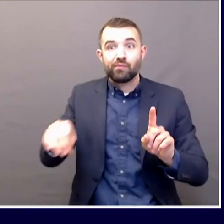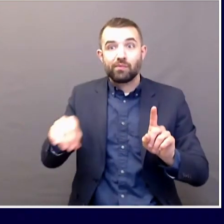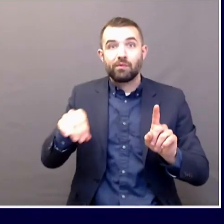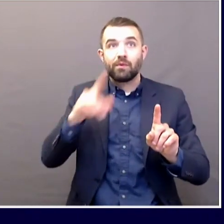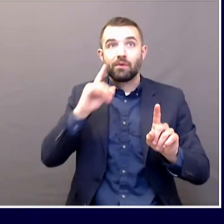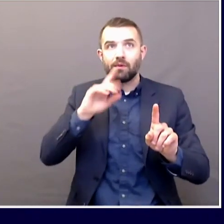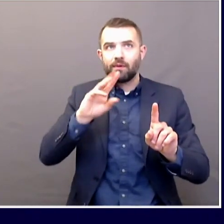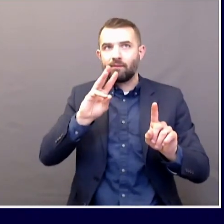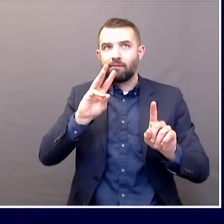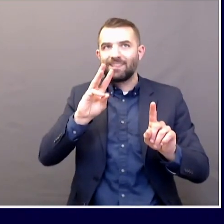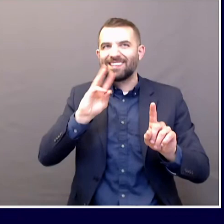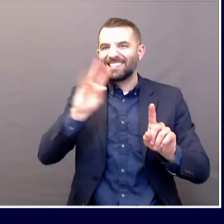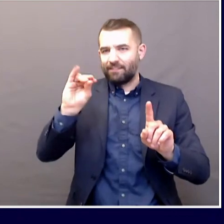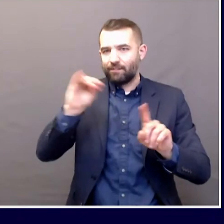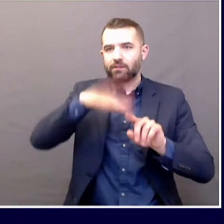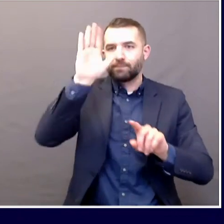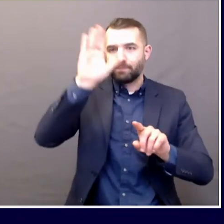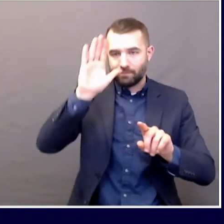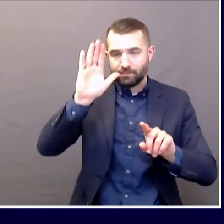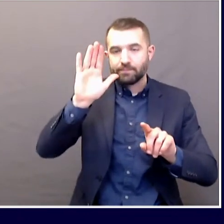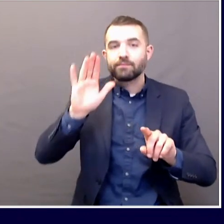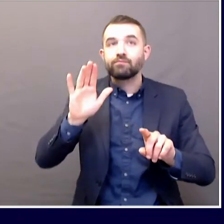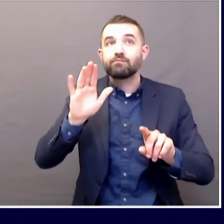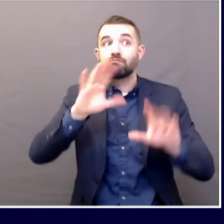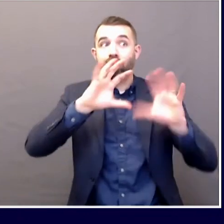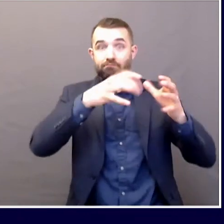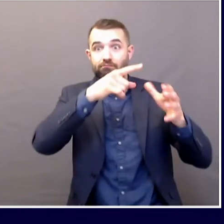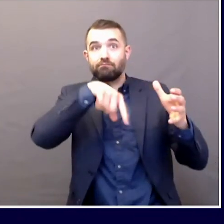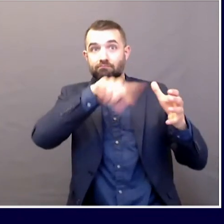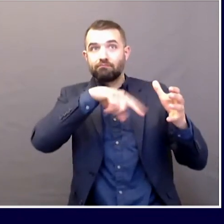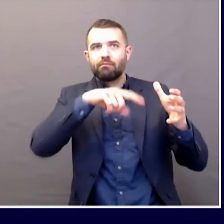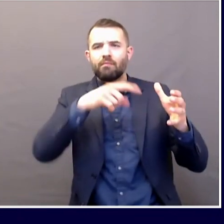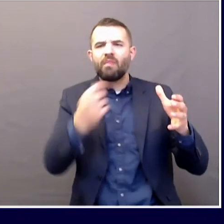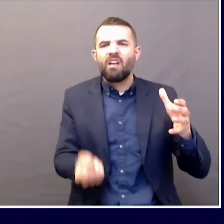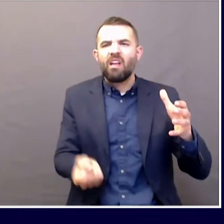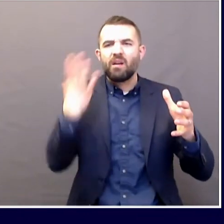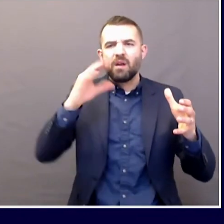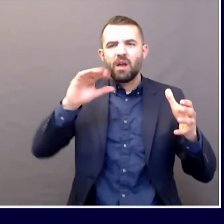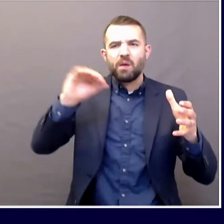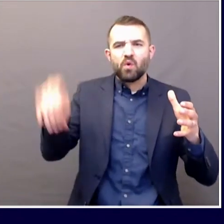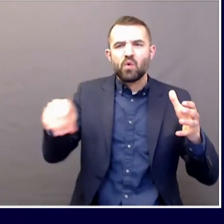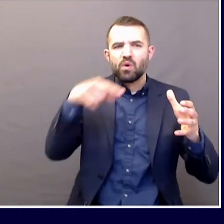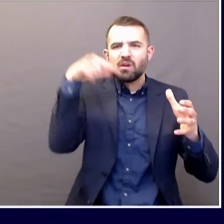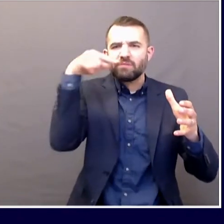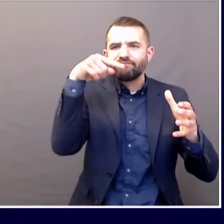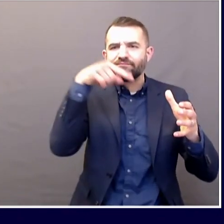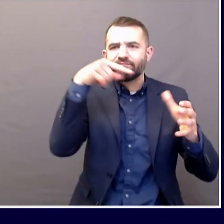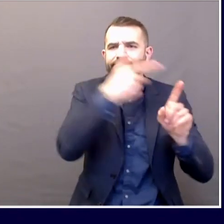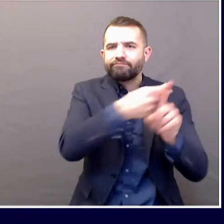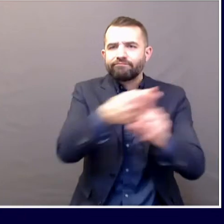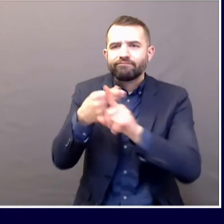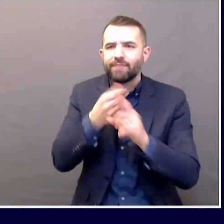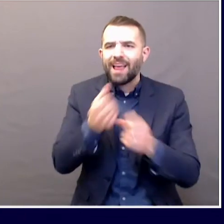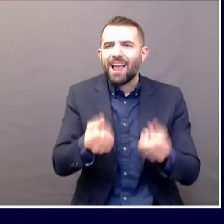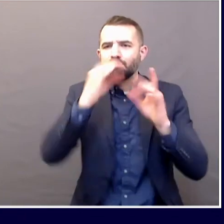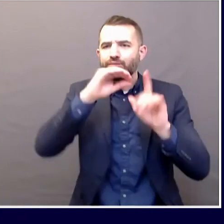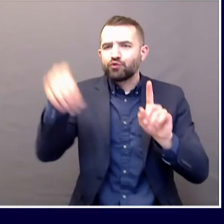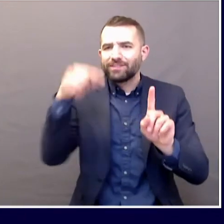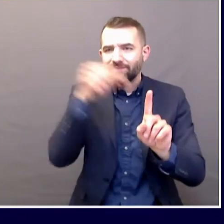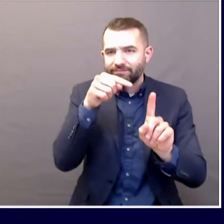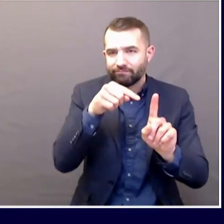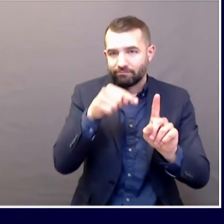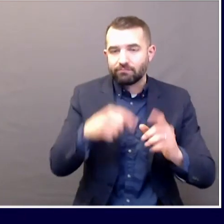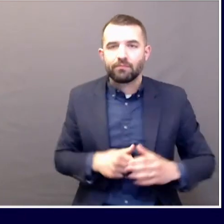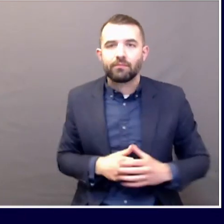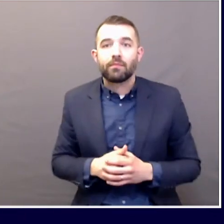that 70 and over population has received at least their first dose? And when we take a look at those data, we see that certain counties are